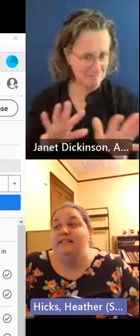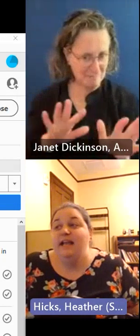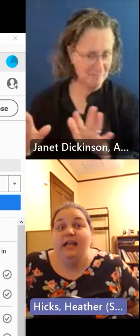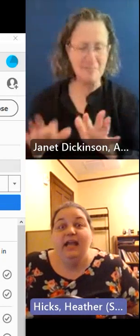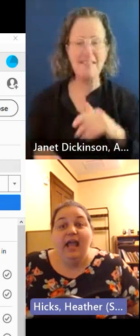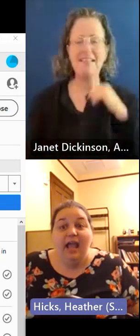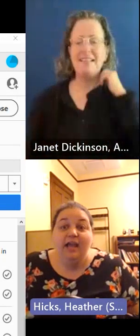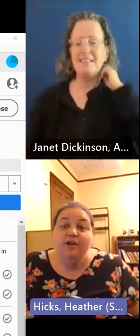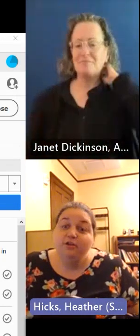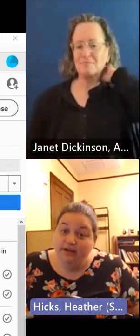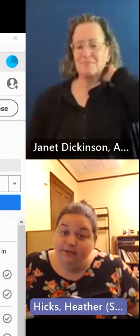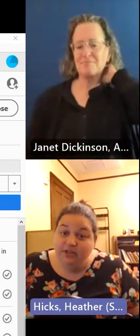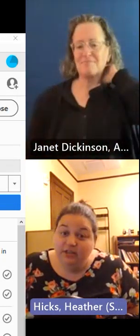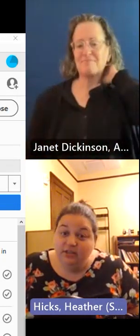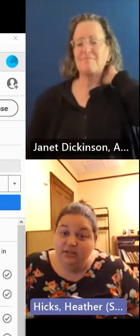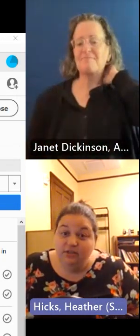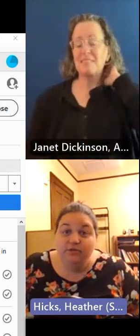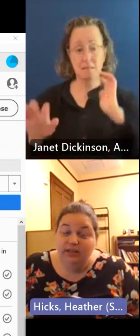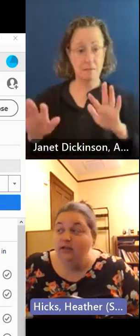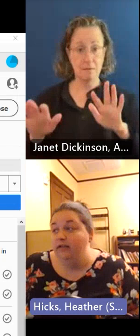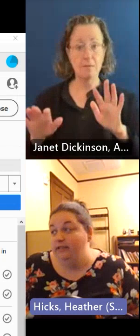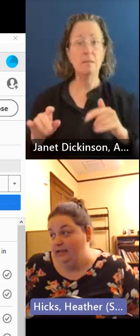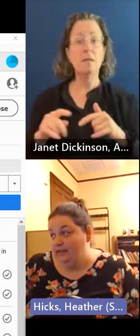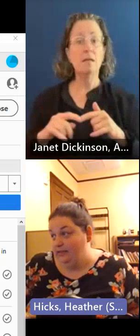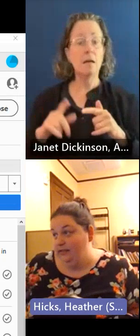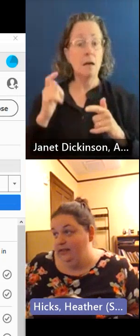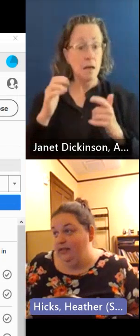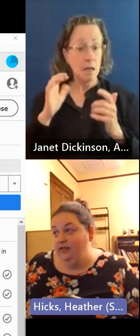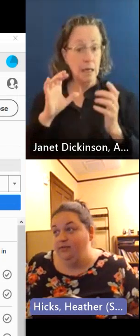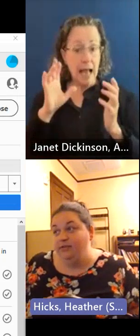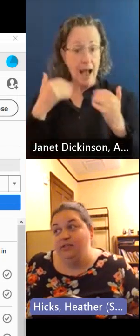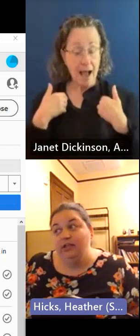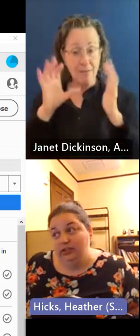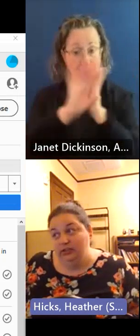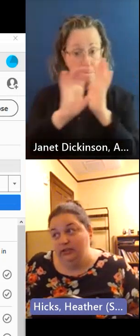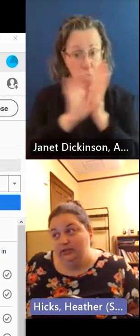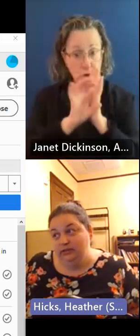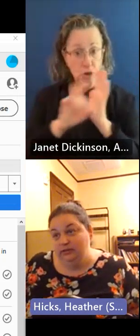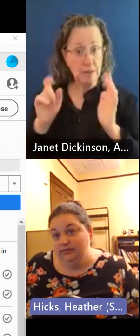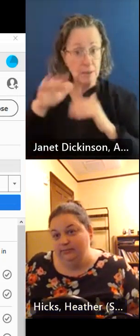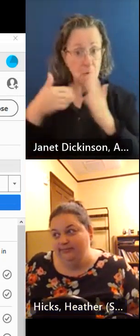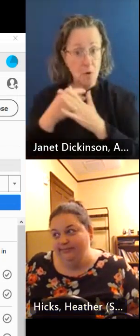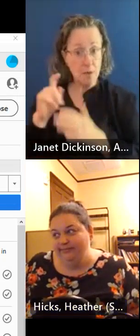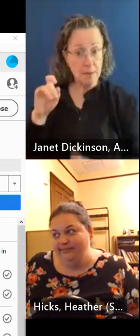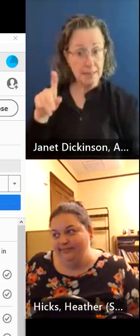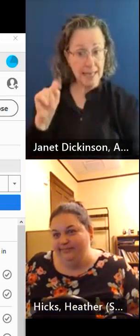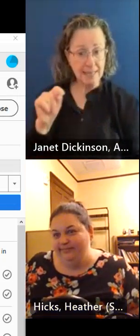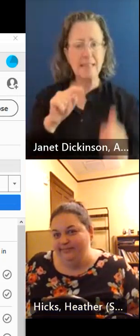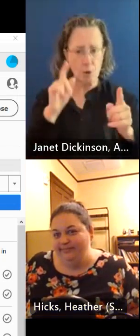But this is saying, hey, are there images? Do we need alt text? And so it's going to look.